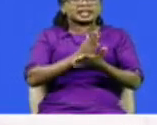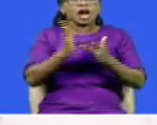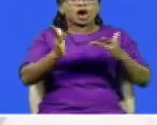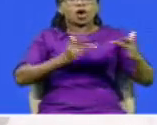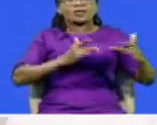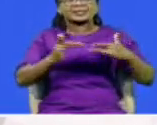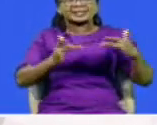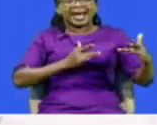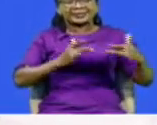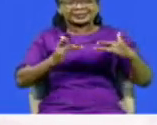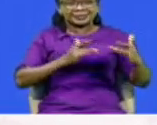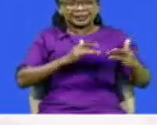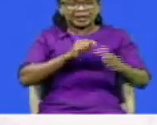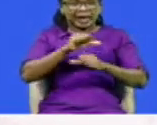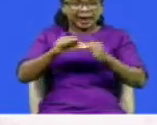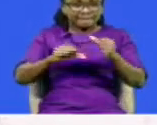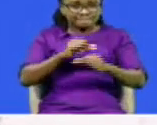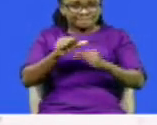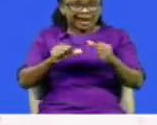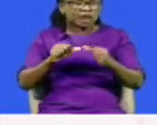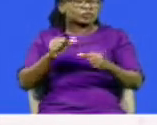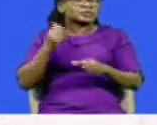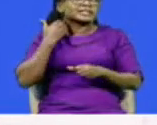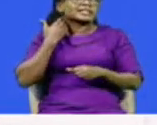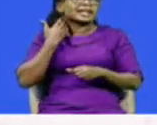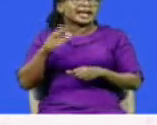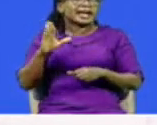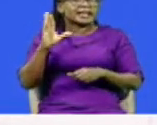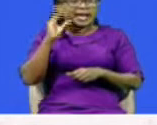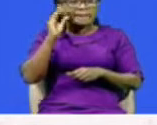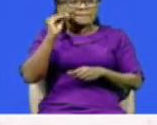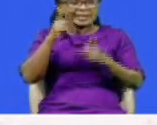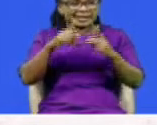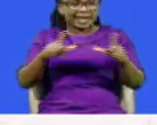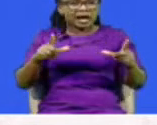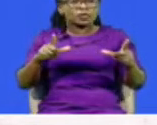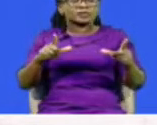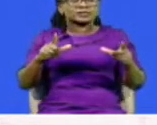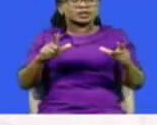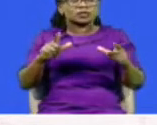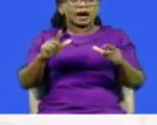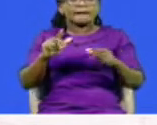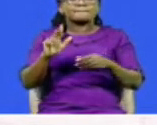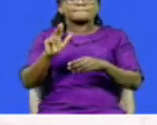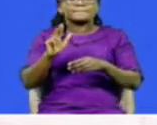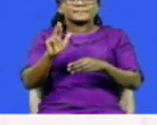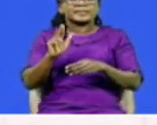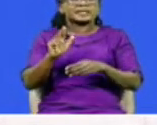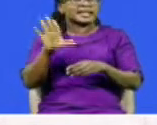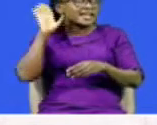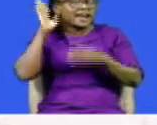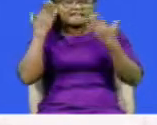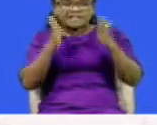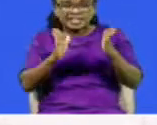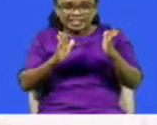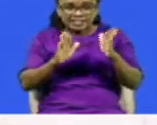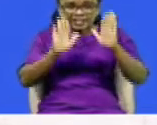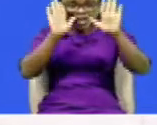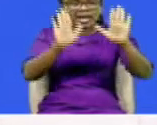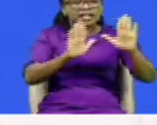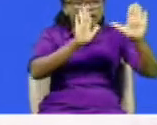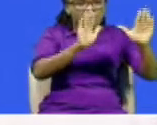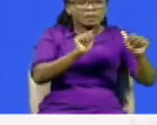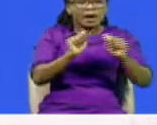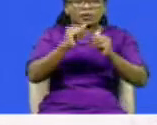concerned about the toxic language and incitement we are witnessing in the political rallies and which have led